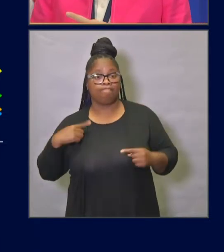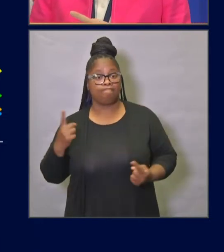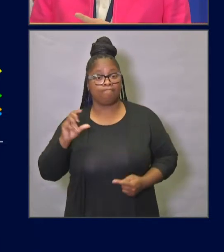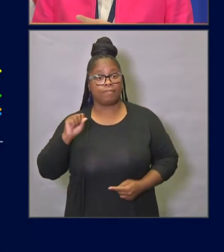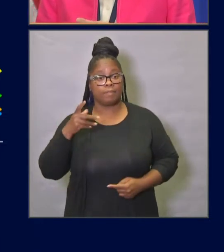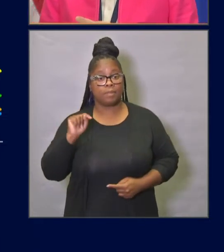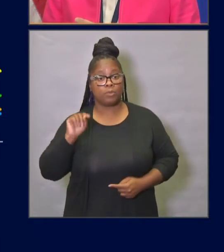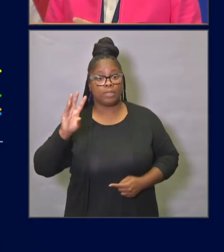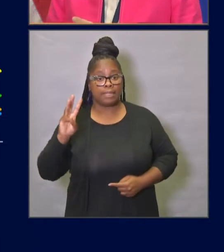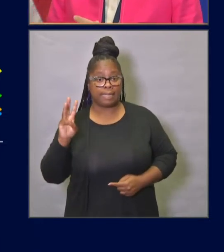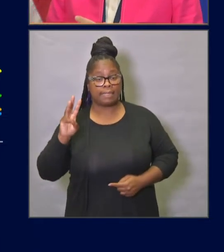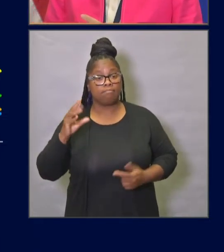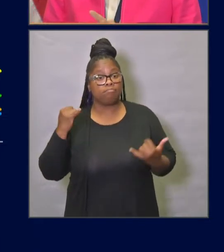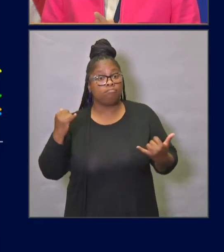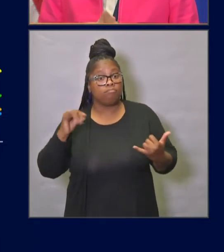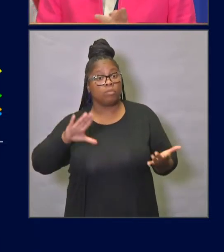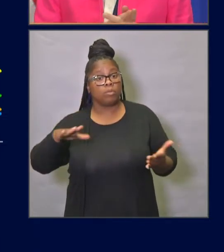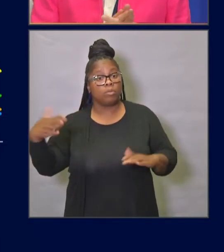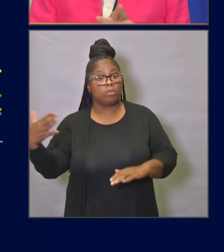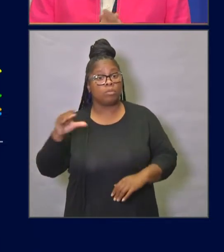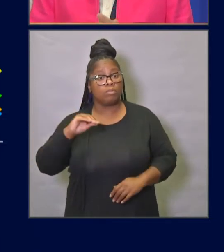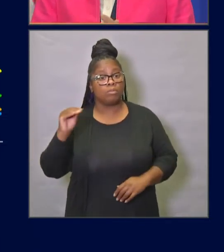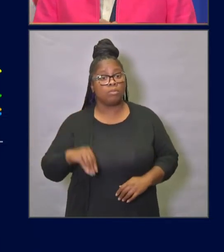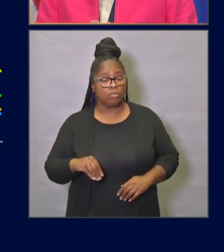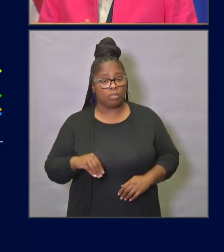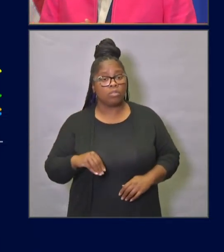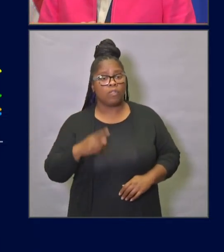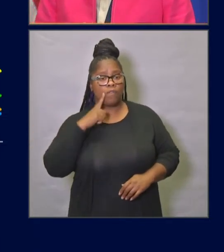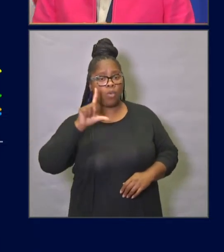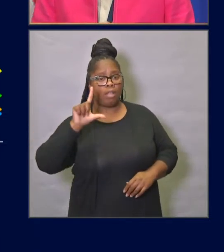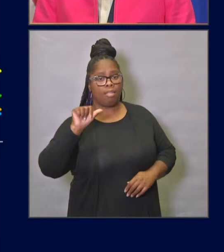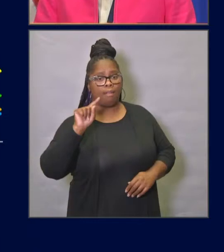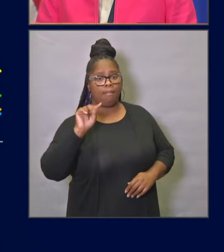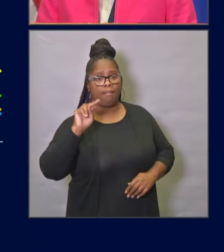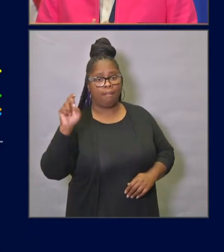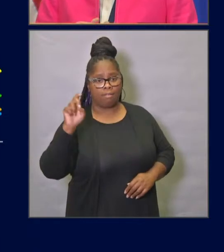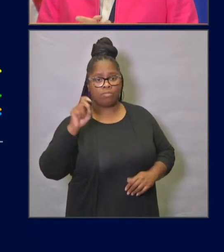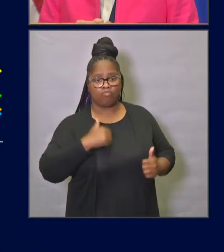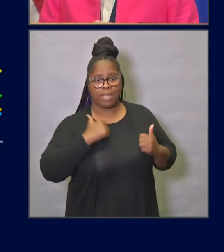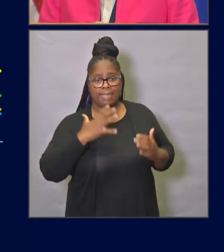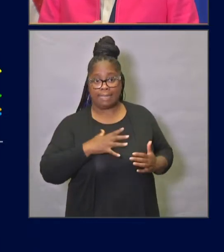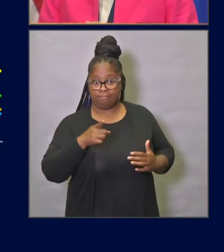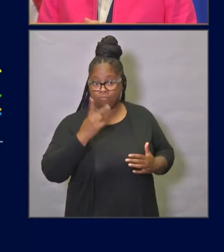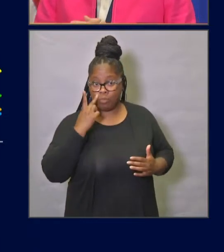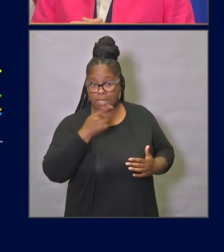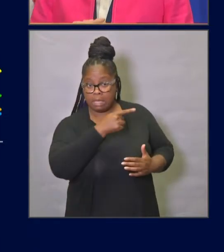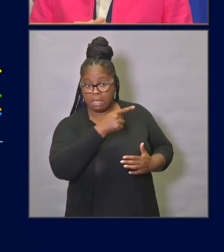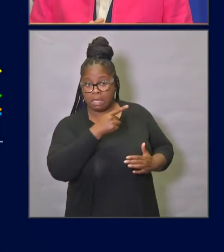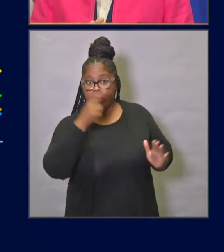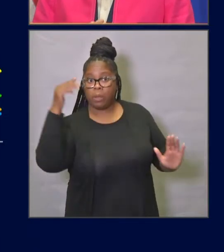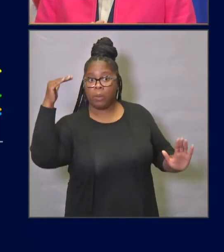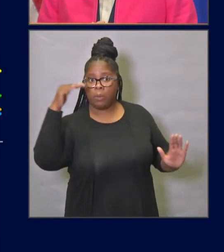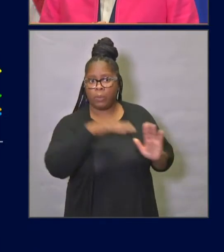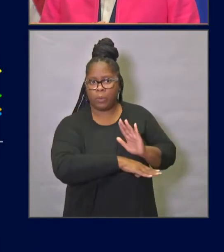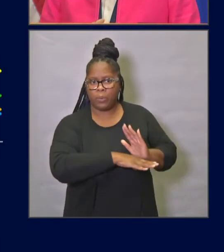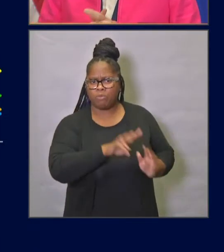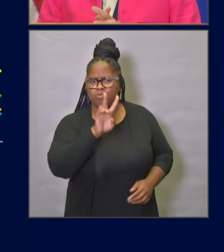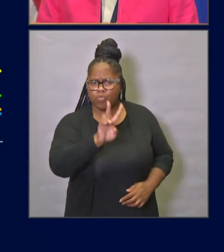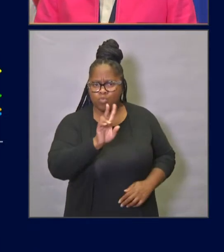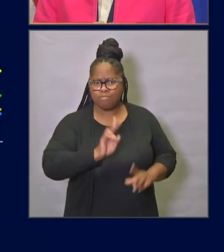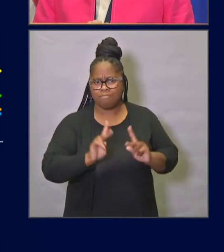6th, the mortality rate amongst Latinx residents, as you can see, decreased to 2 deaths per 100,000